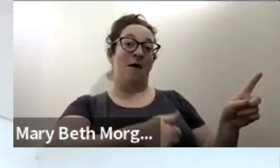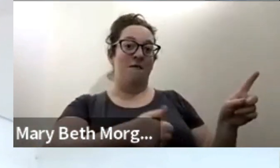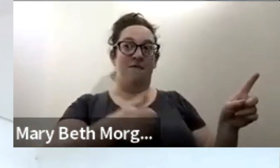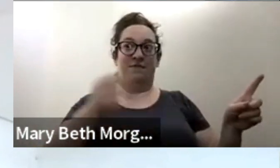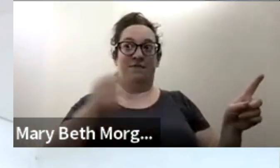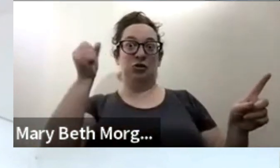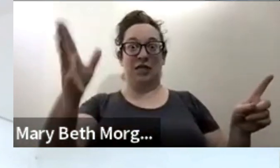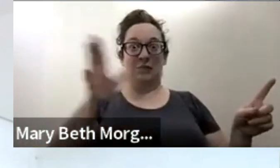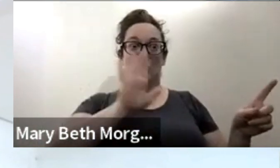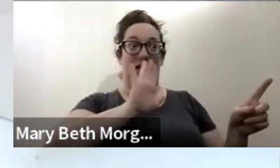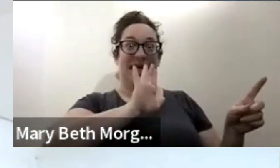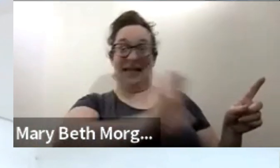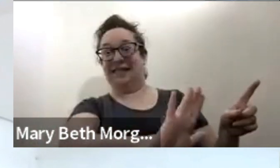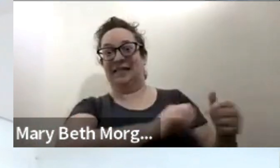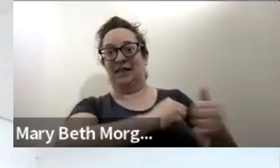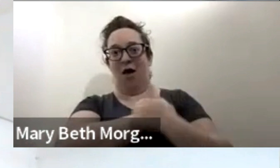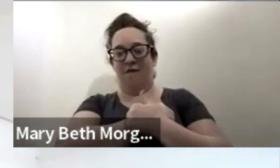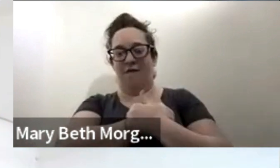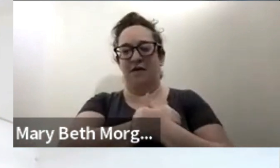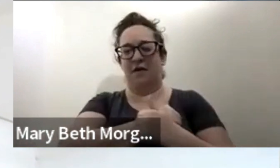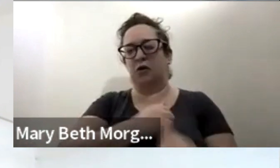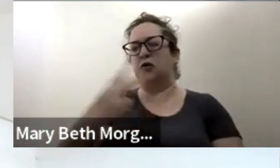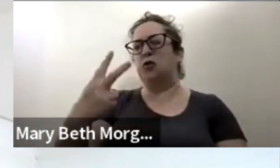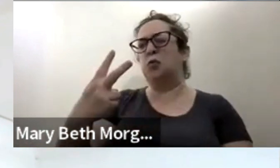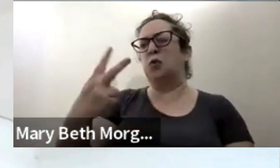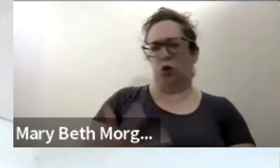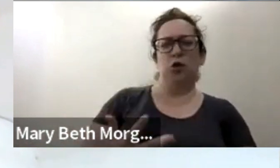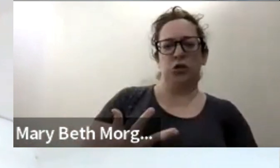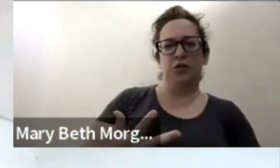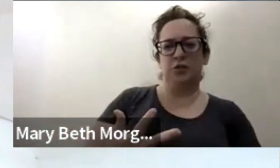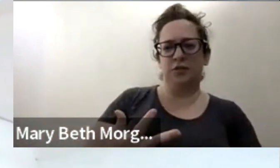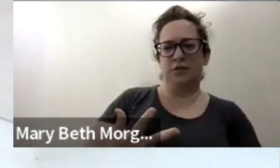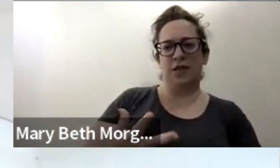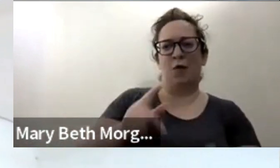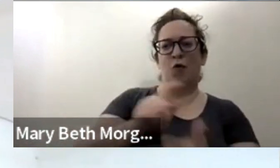from Shakespeare. You know, 2/3 of the sonnets were written to